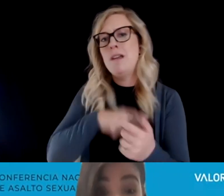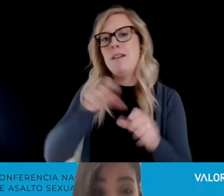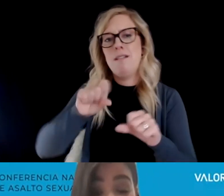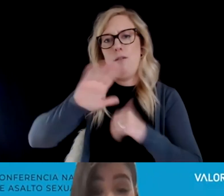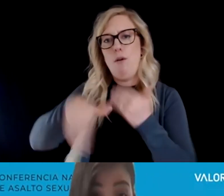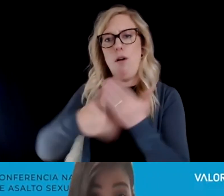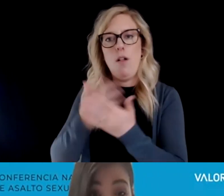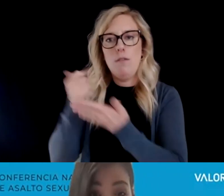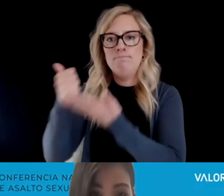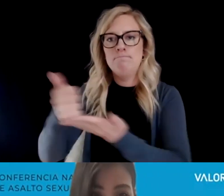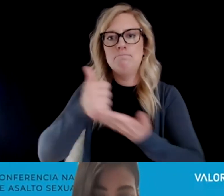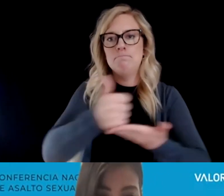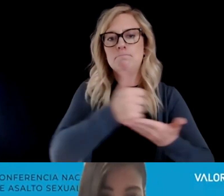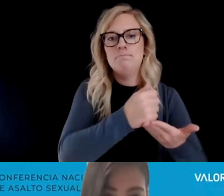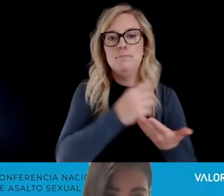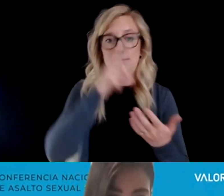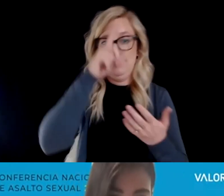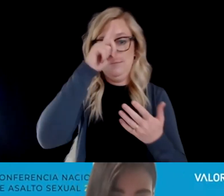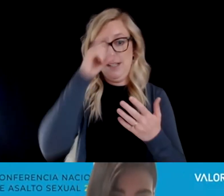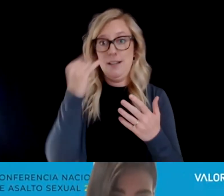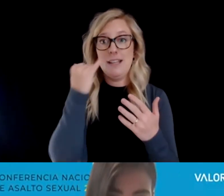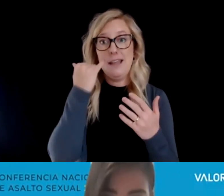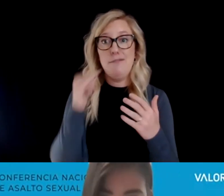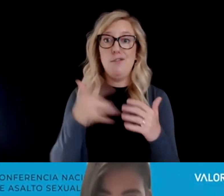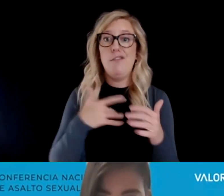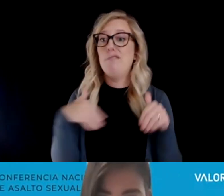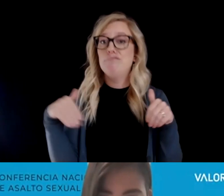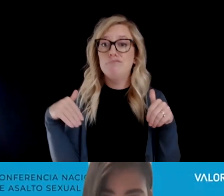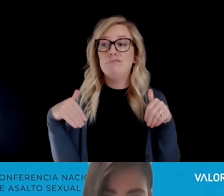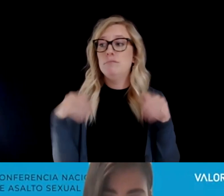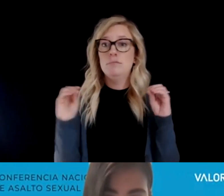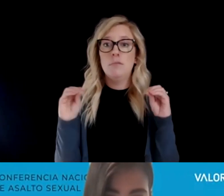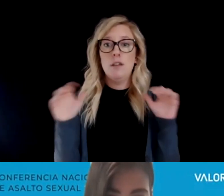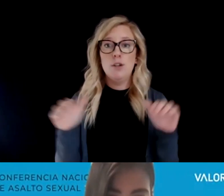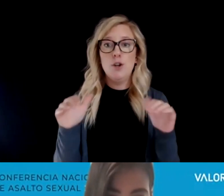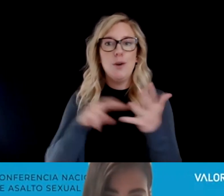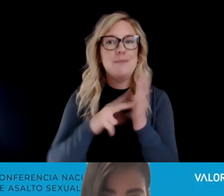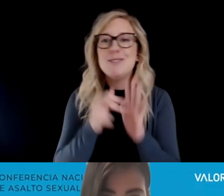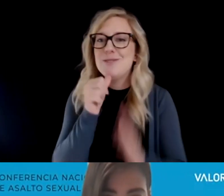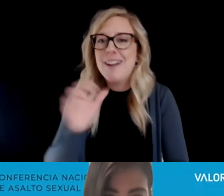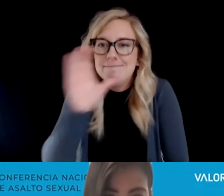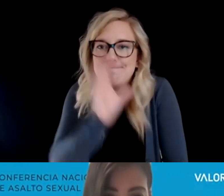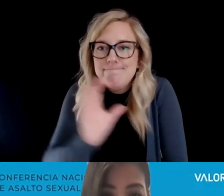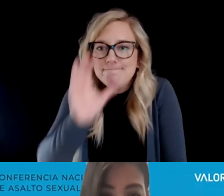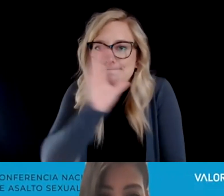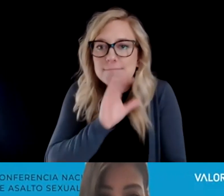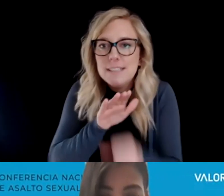Because if there's nothing to do, it means you're not looking hard enough. There's always going to be something that you need to be getting done.